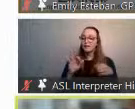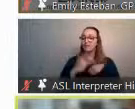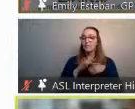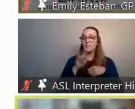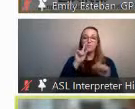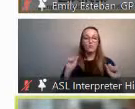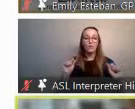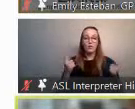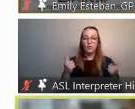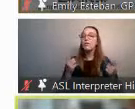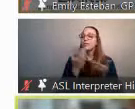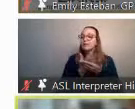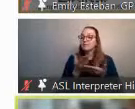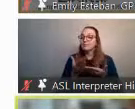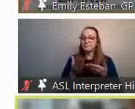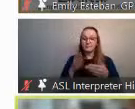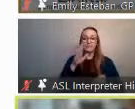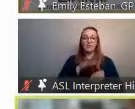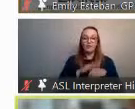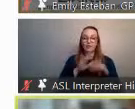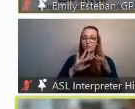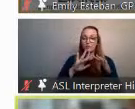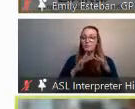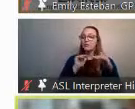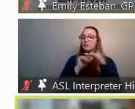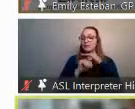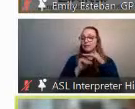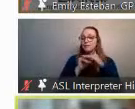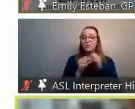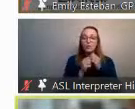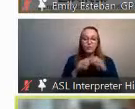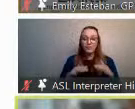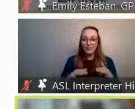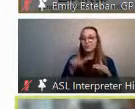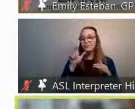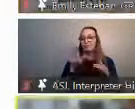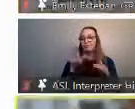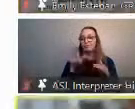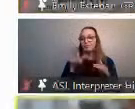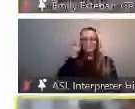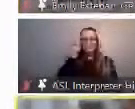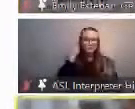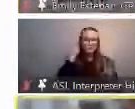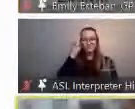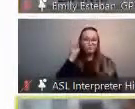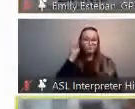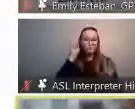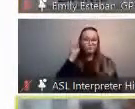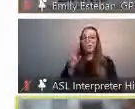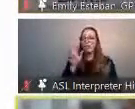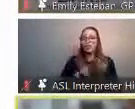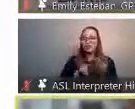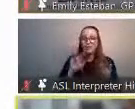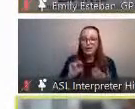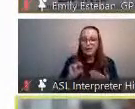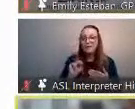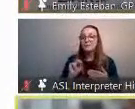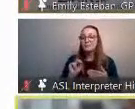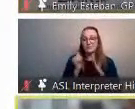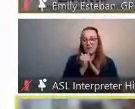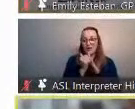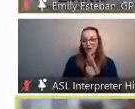the CET website are accessible without having to create or log into an account. Materials that